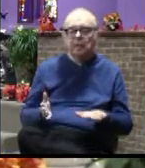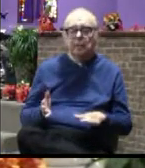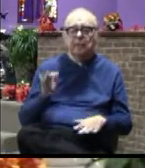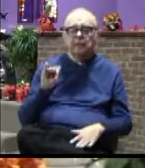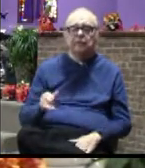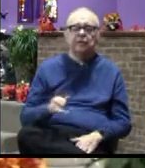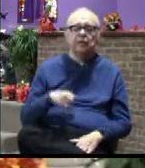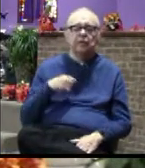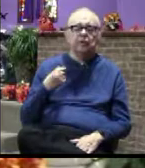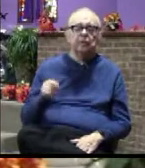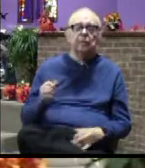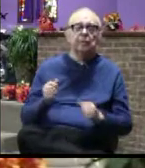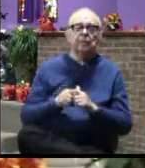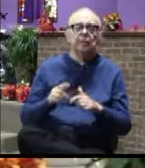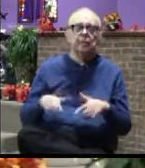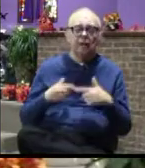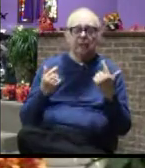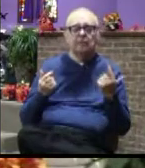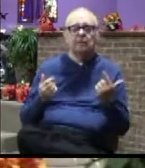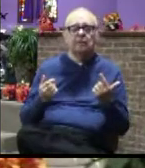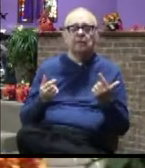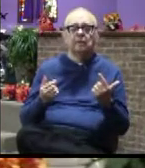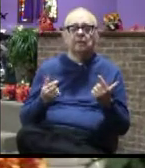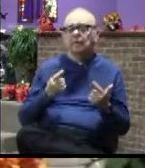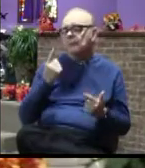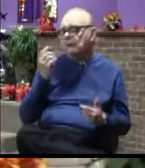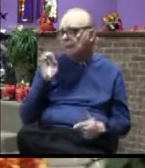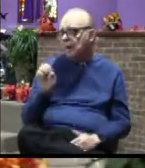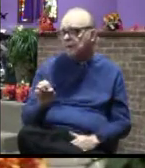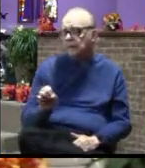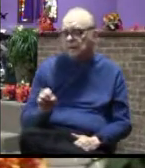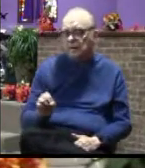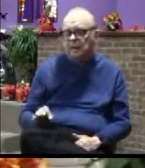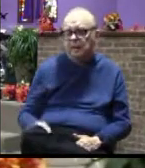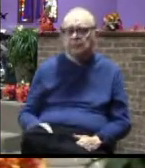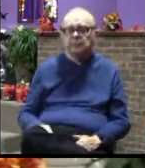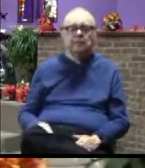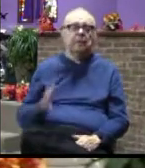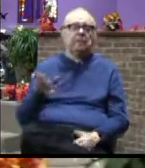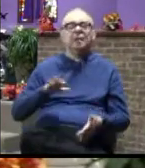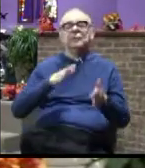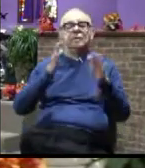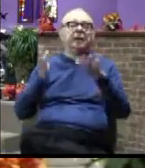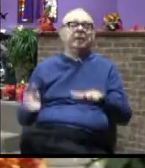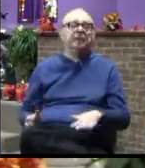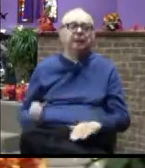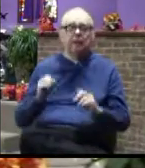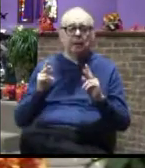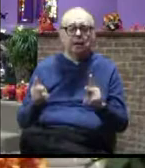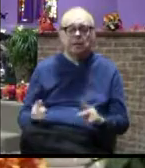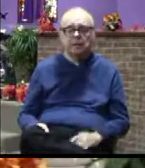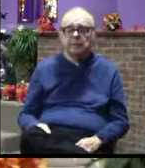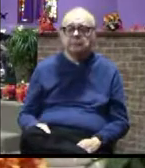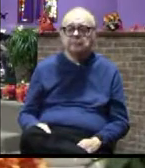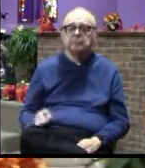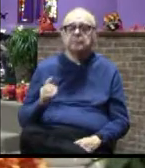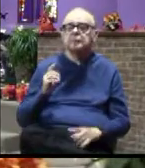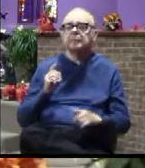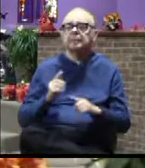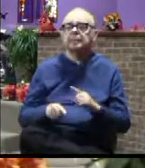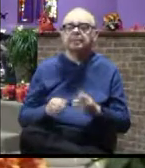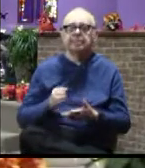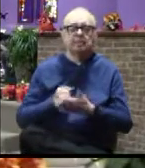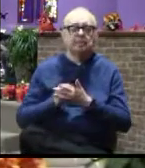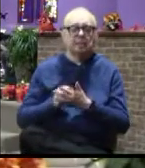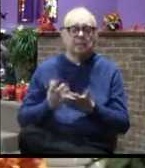they're going to stay green with life forever never dying okay but anyway we